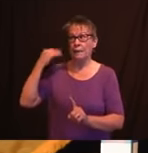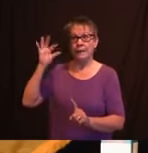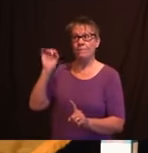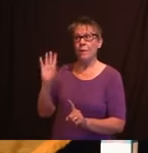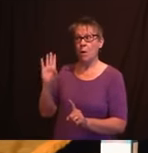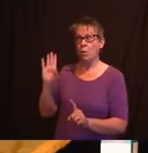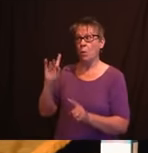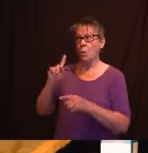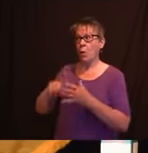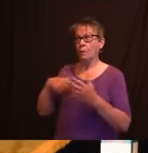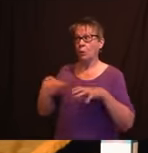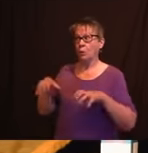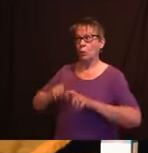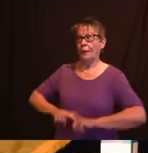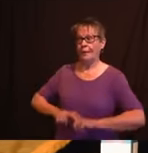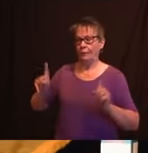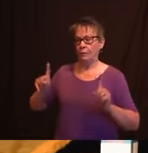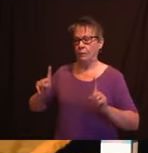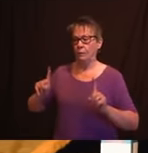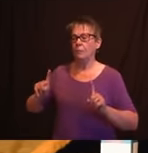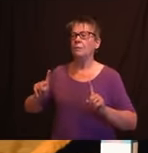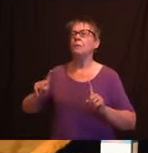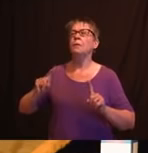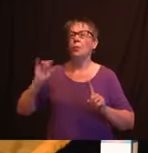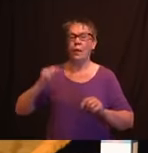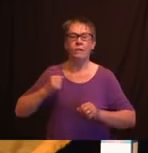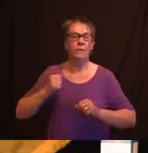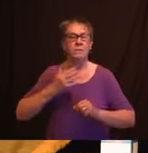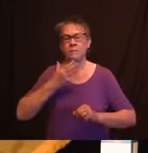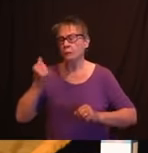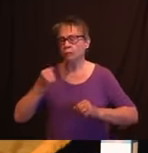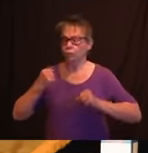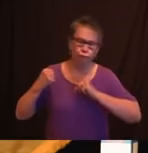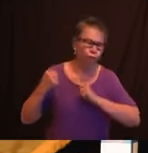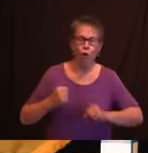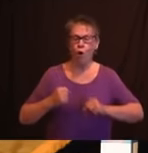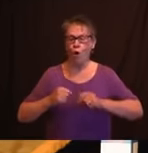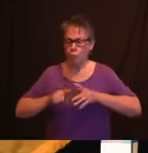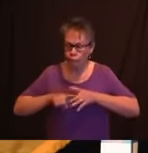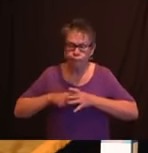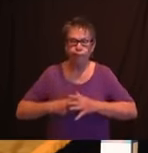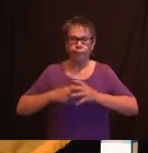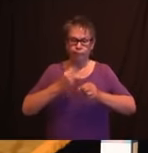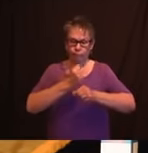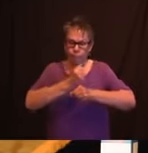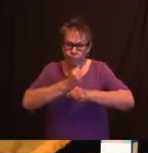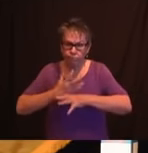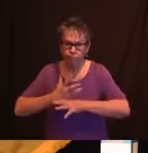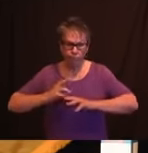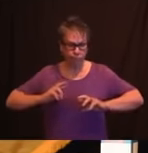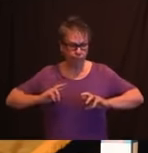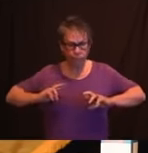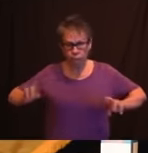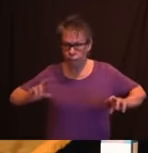did not have a full picture of their backup plans.